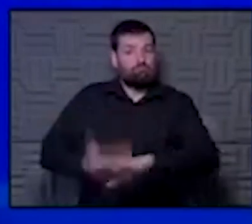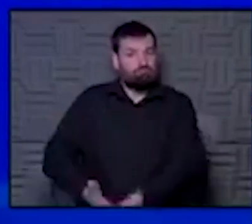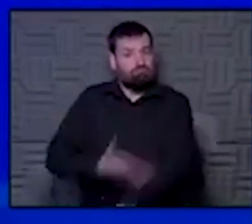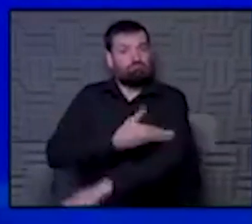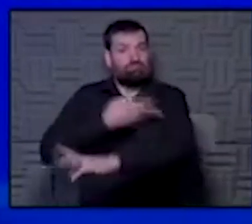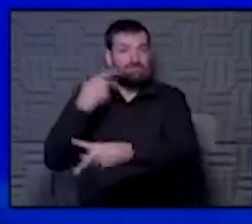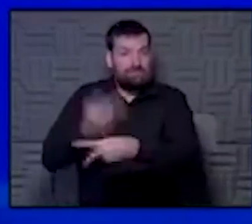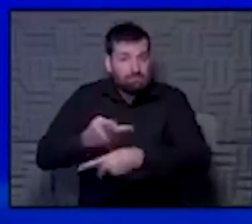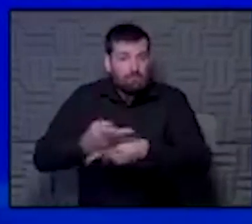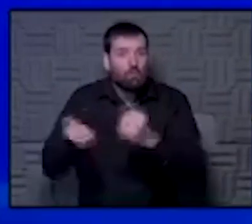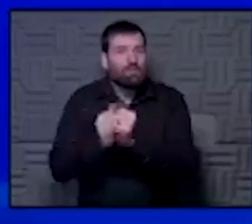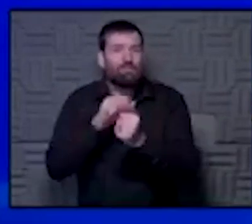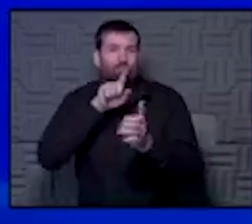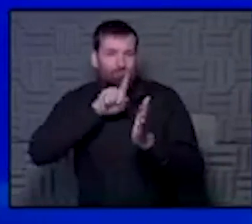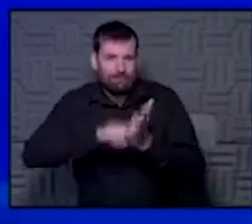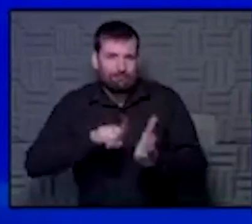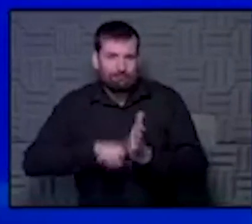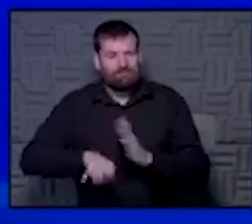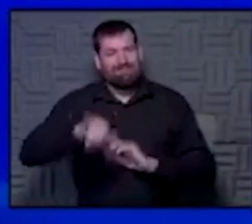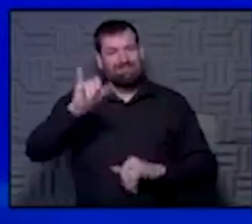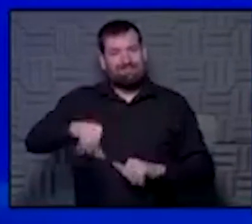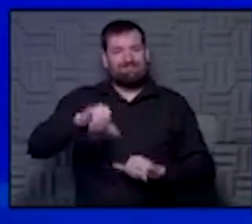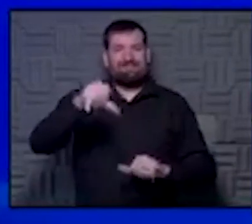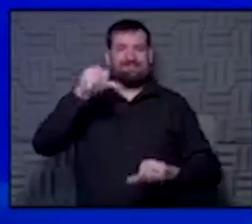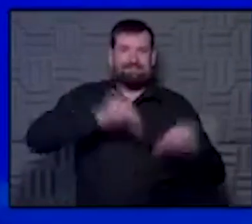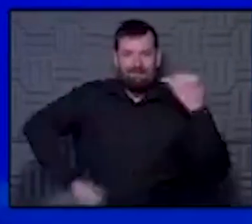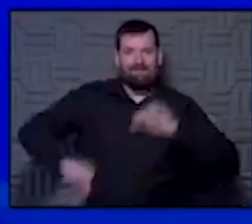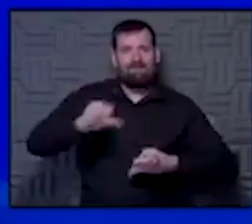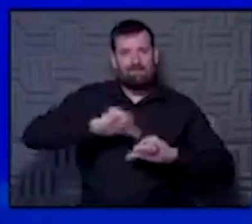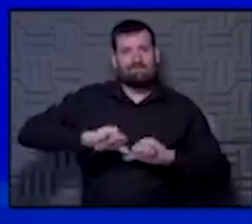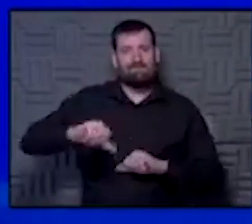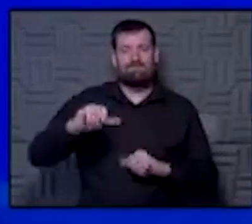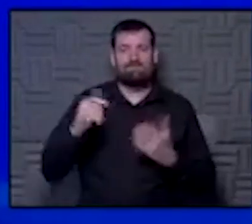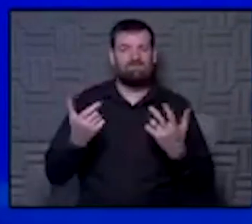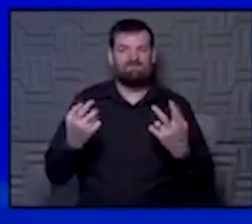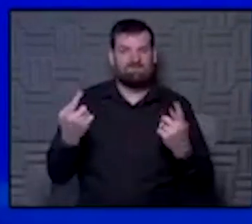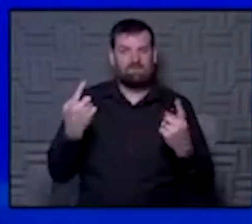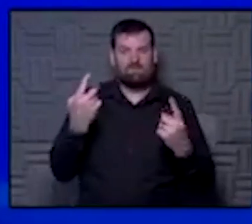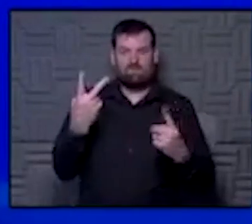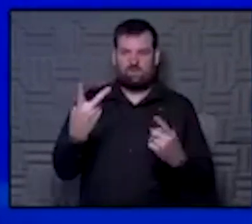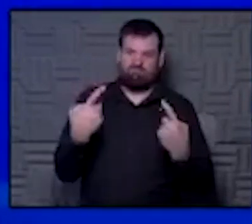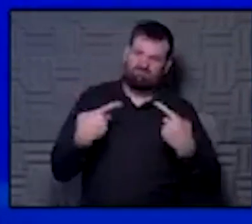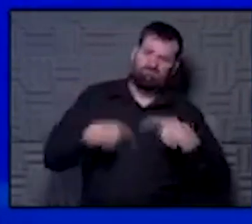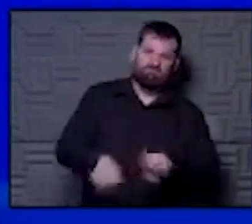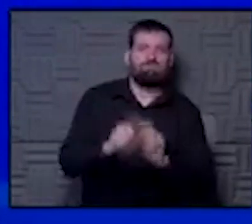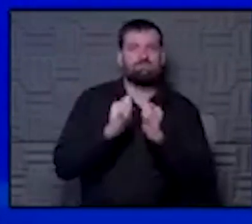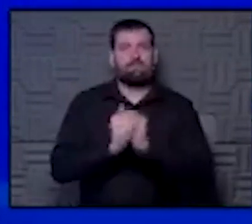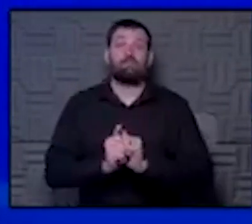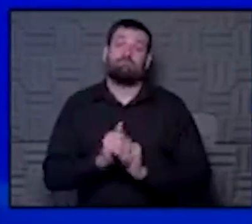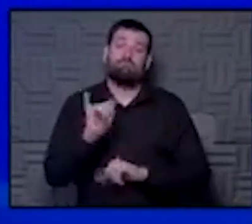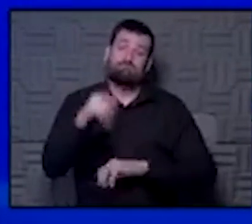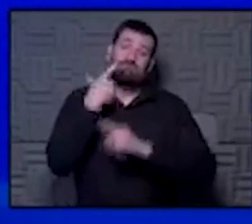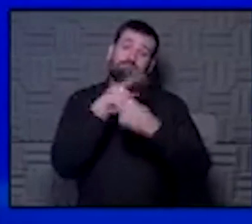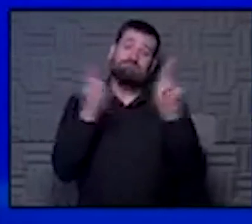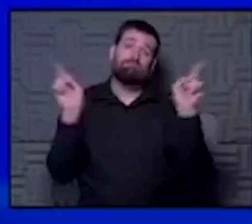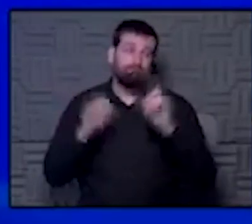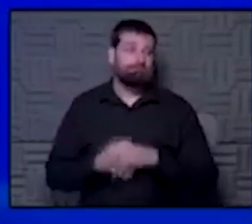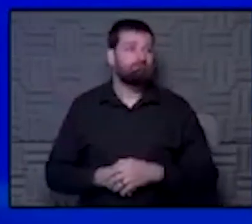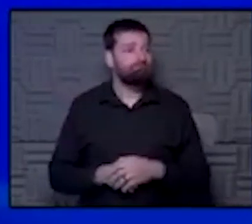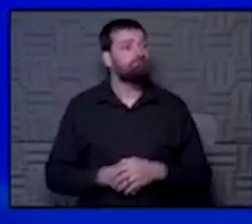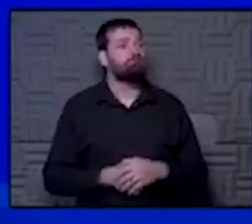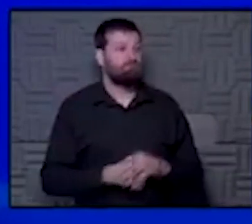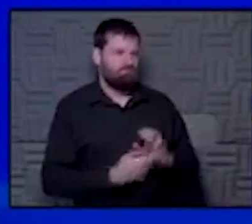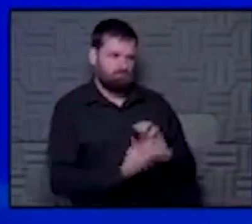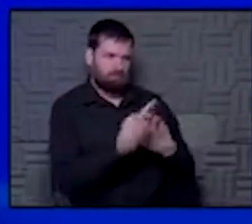you with research. And I think that's where the science and the hope, that's where the two intersect. And I think that's what's going to get us out of this. We do have